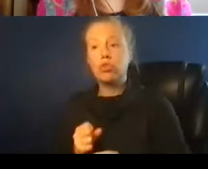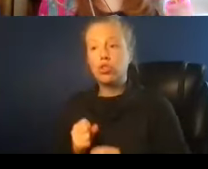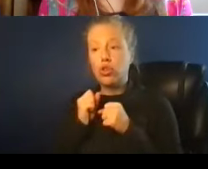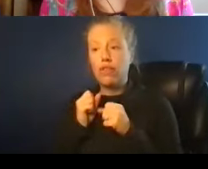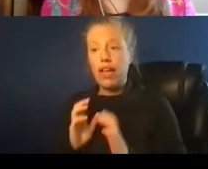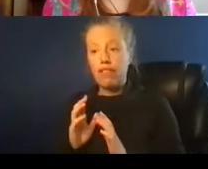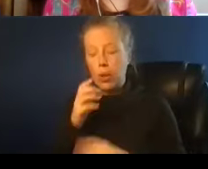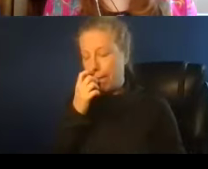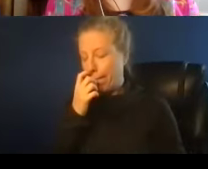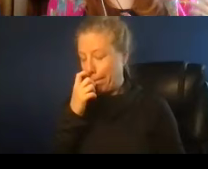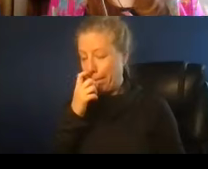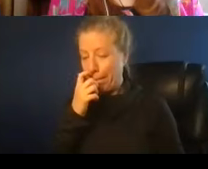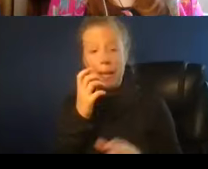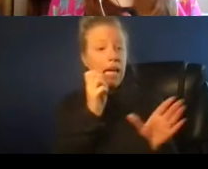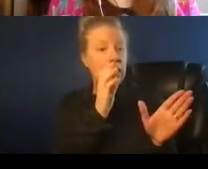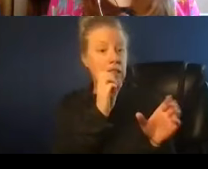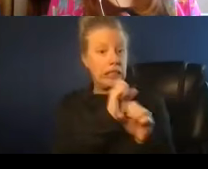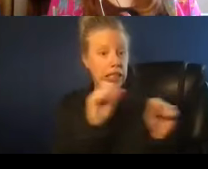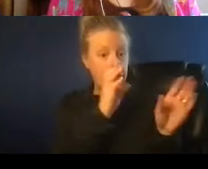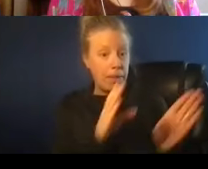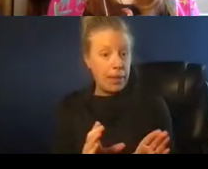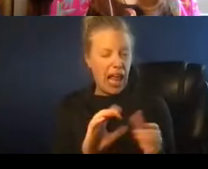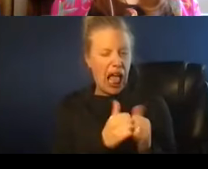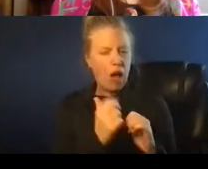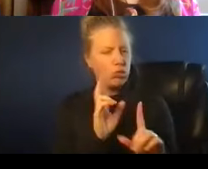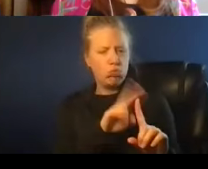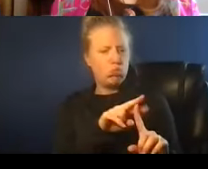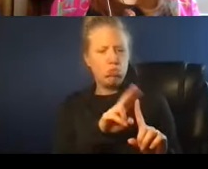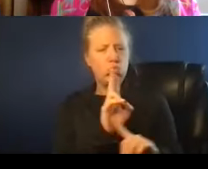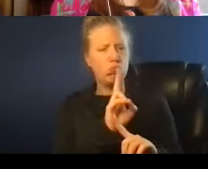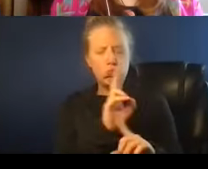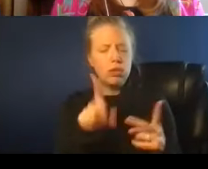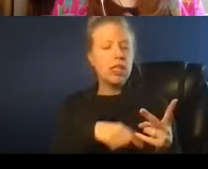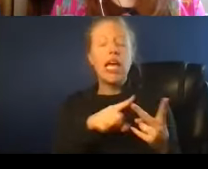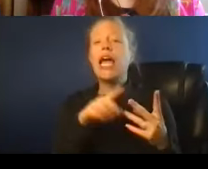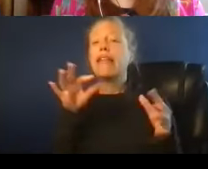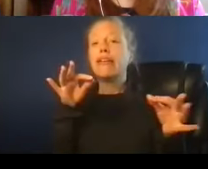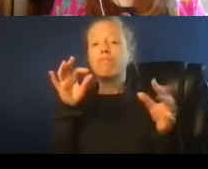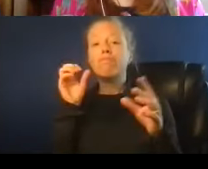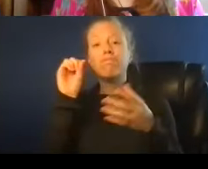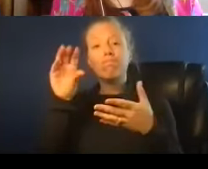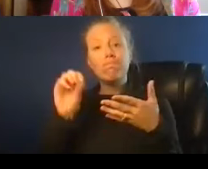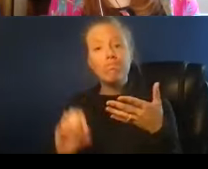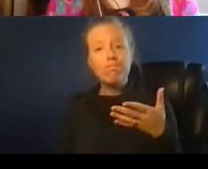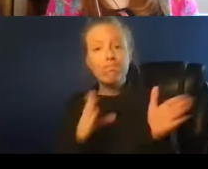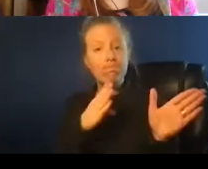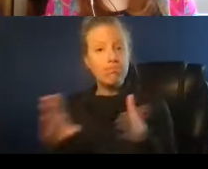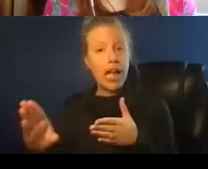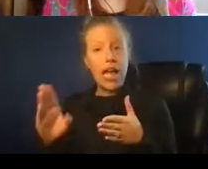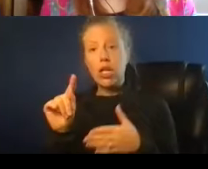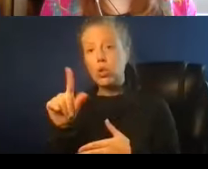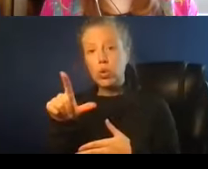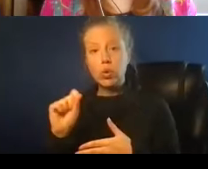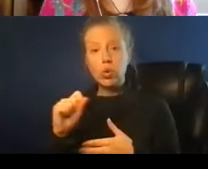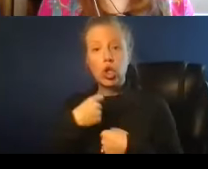safety plan? How do you use it? And finally, we are going to walk through some planning tools and create a